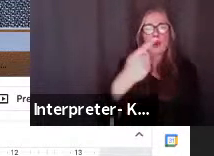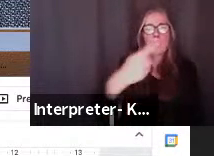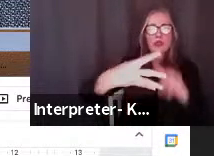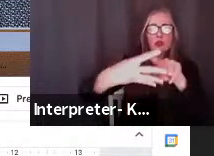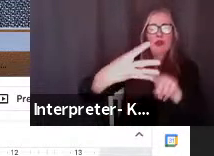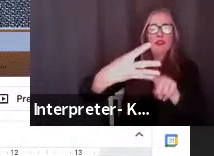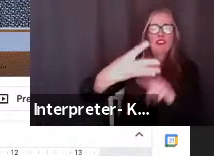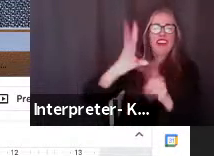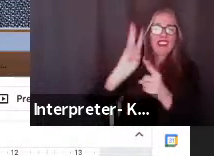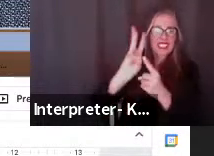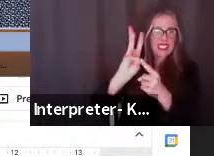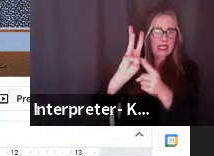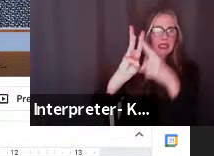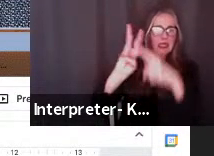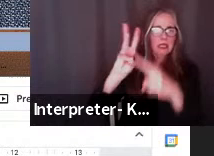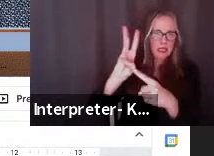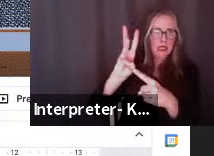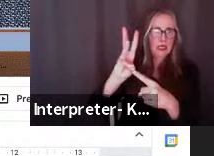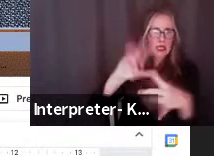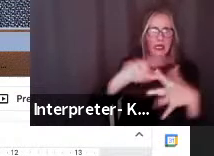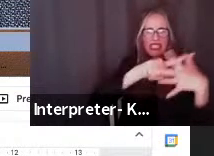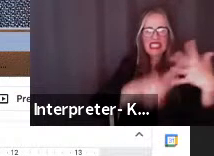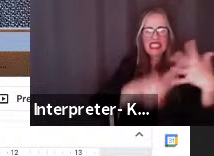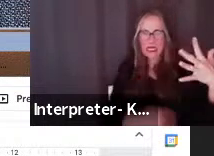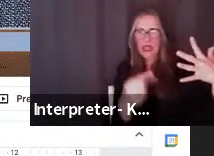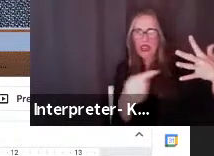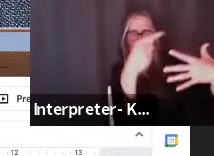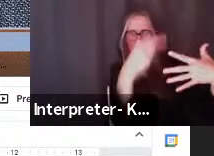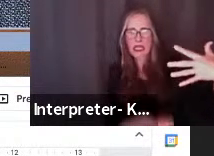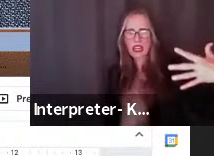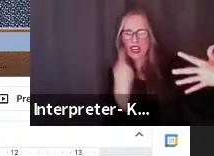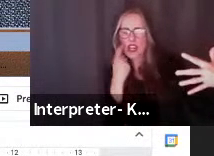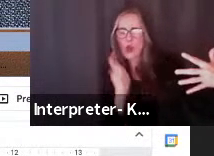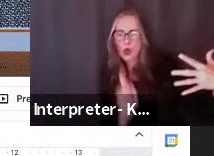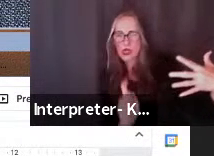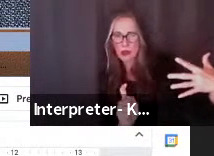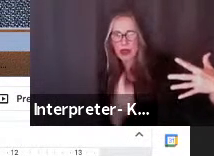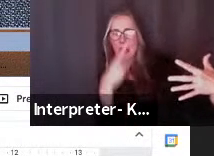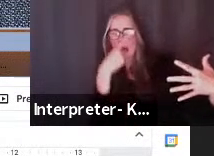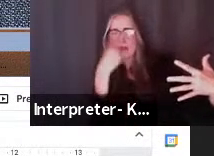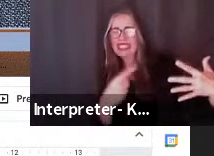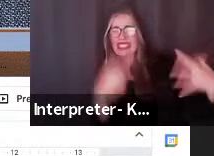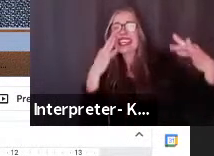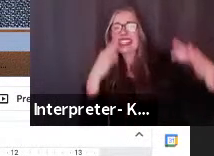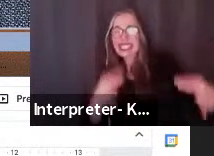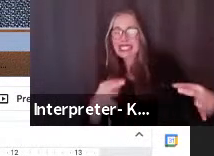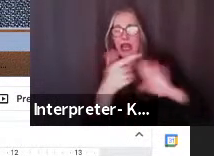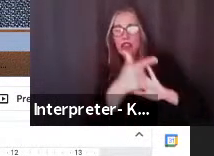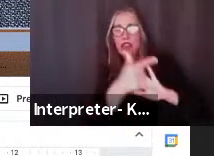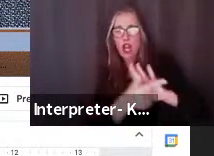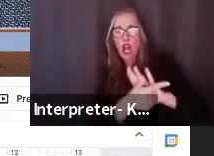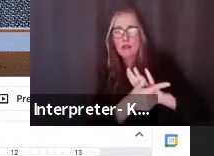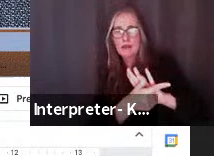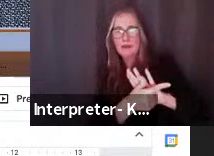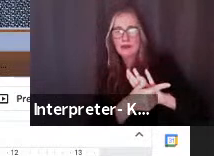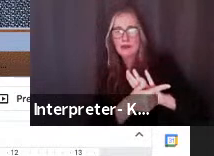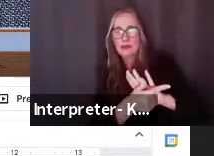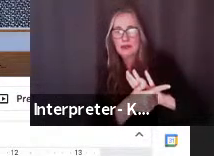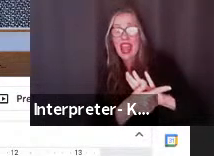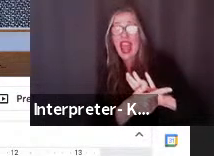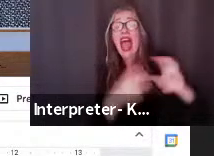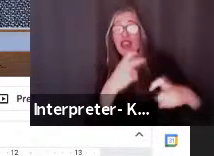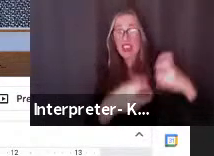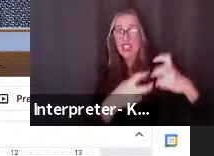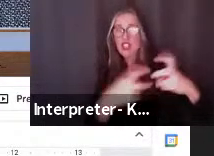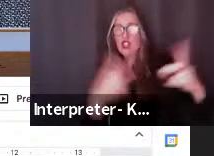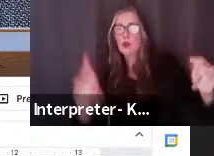six six items here that are particularly notable in that they settle the law and raise the profile of the issue and